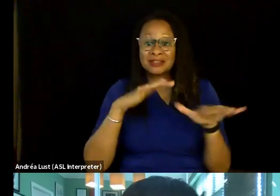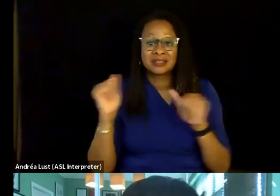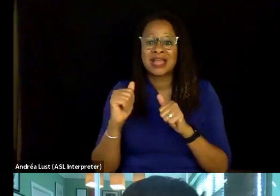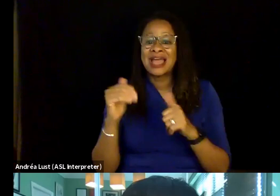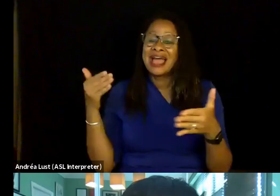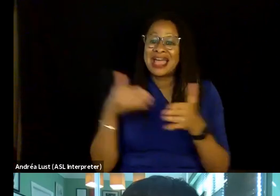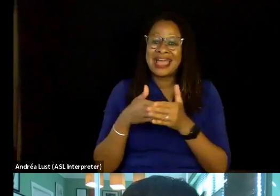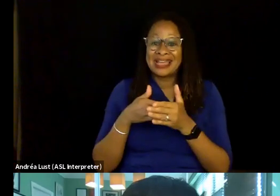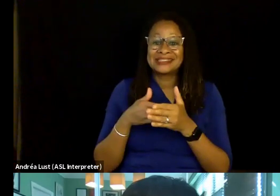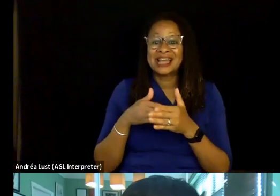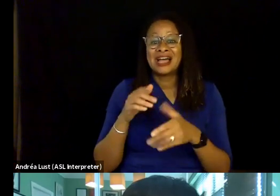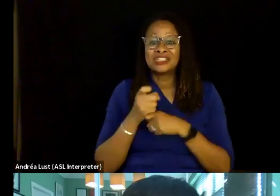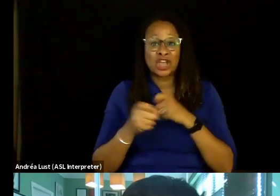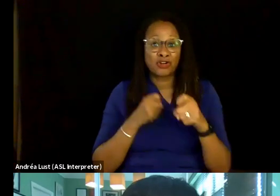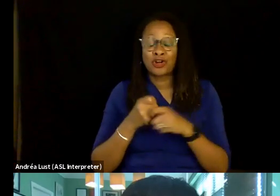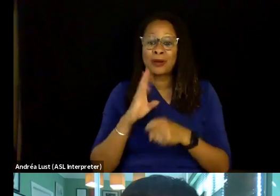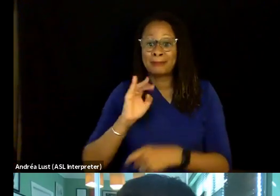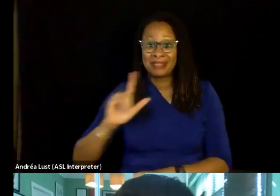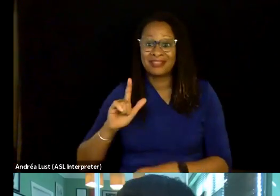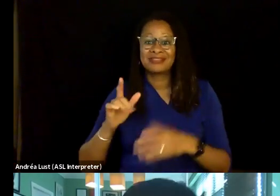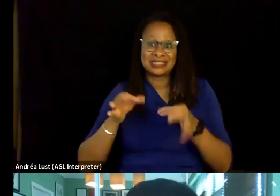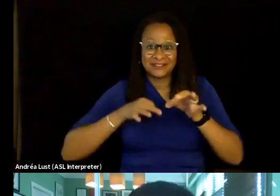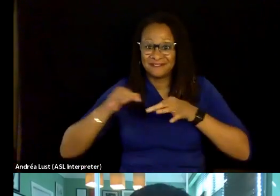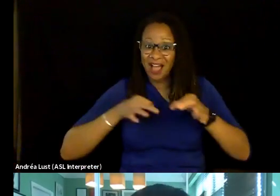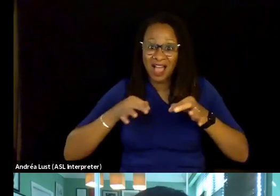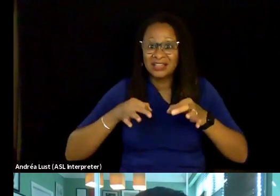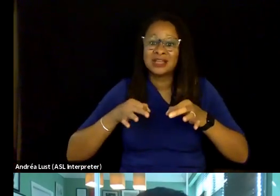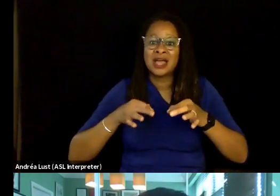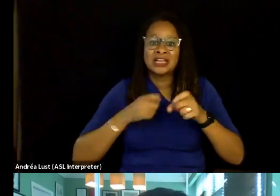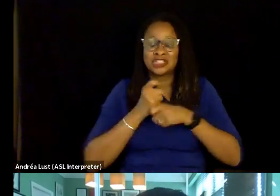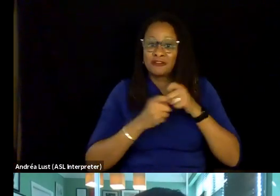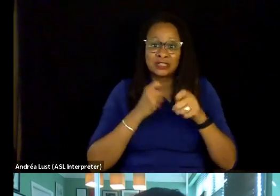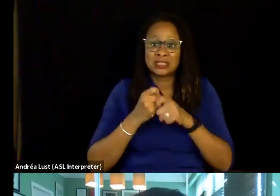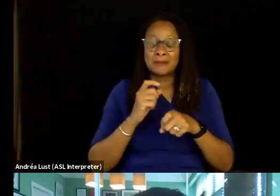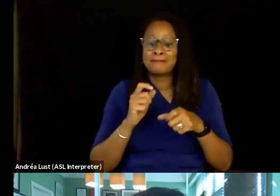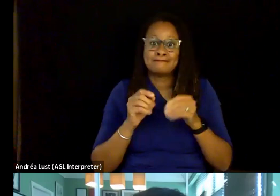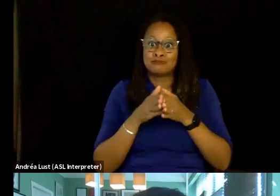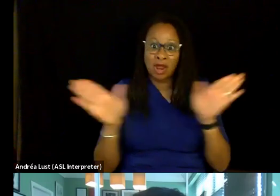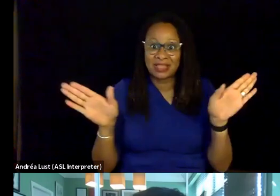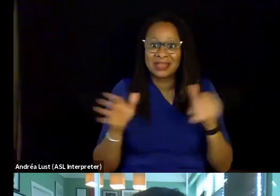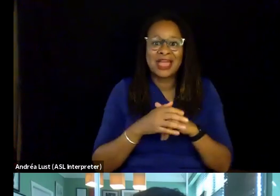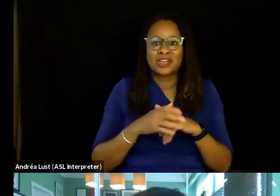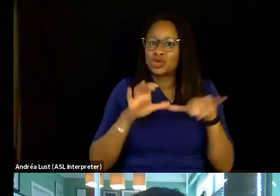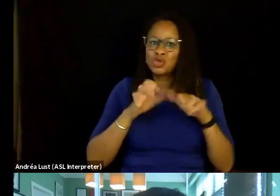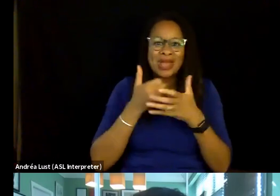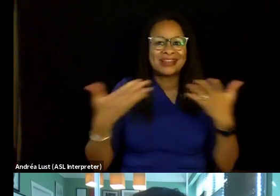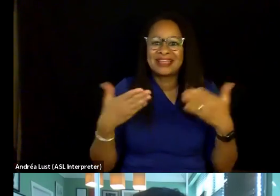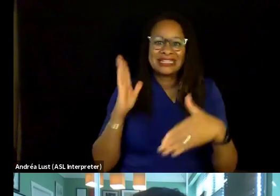that defined terrorism broadly, so you can really be arrested for anything, for speaking out against the government. No one really knew, right,